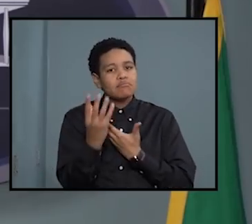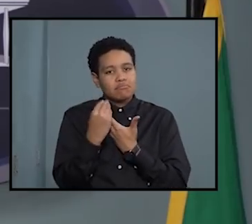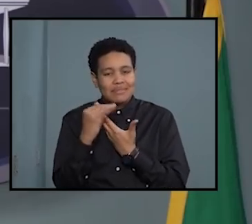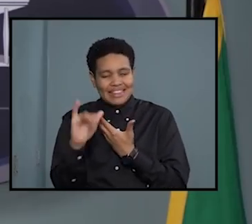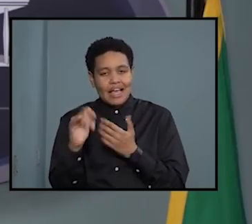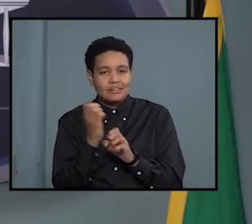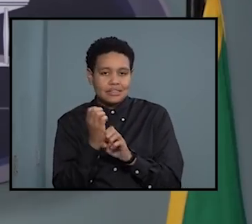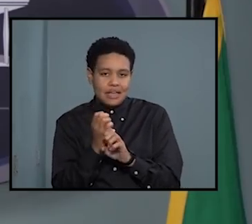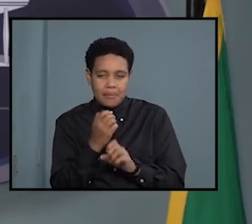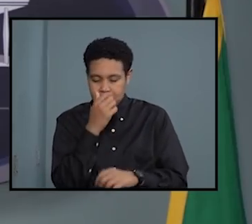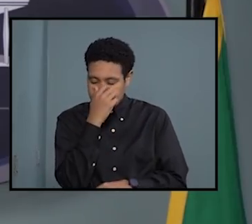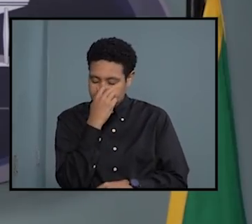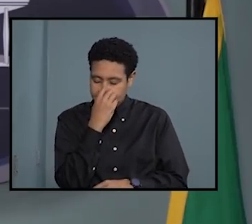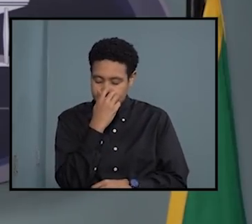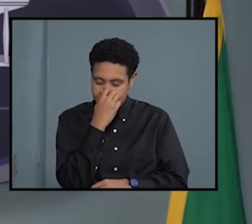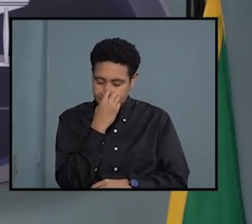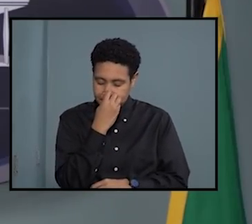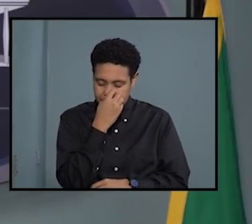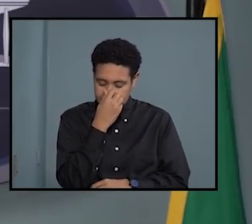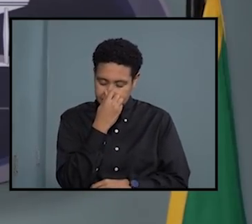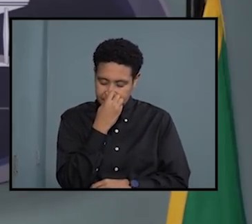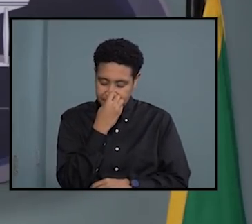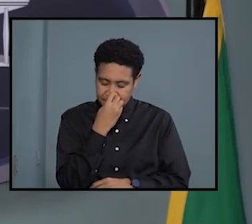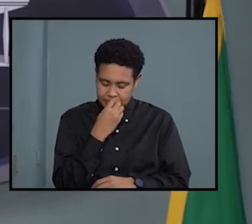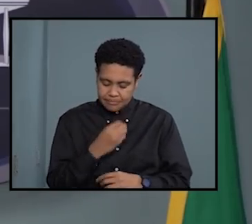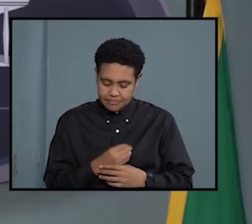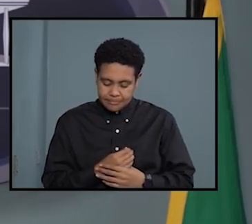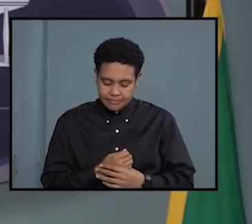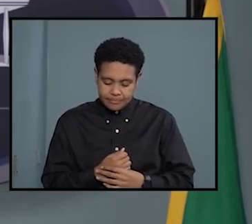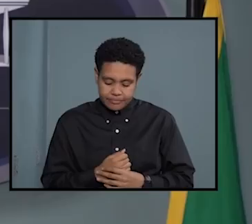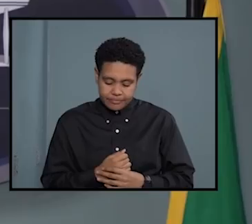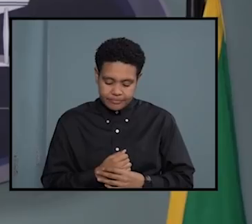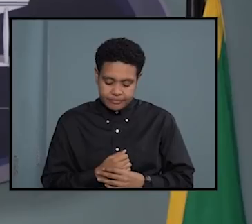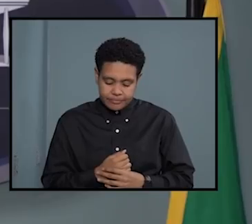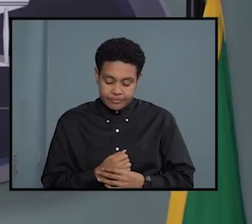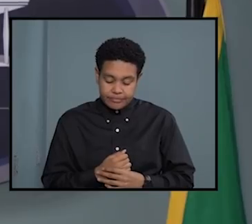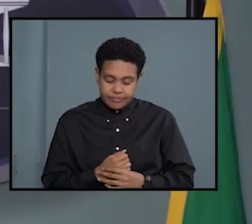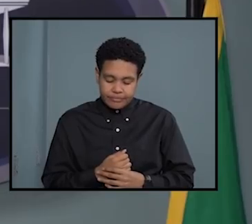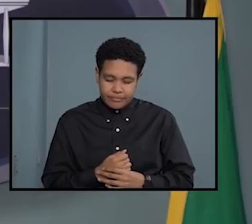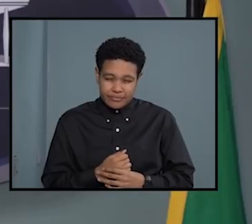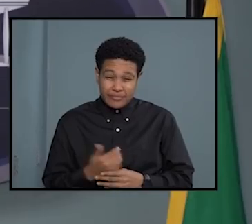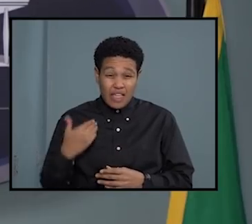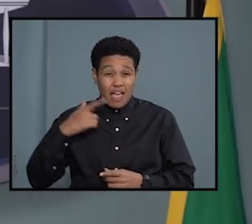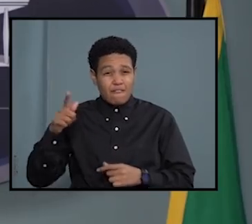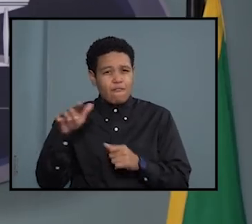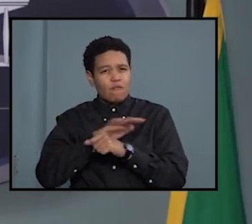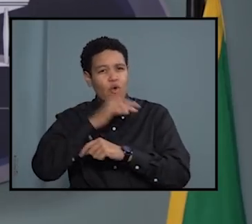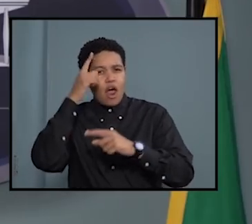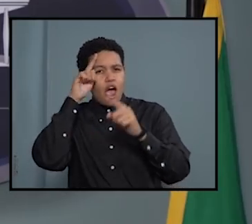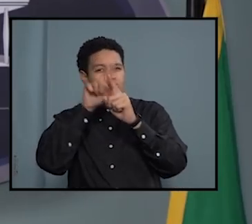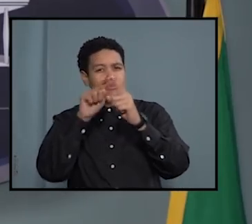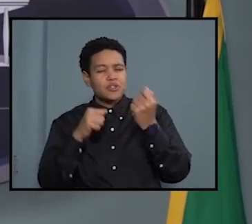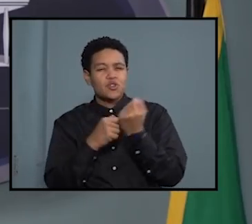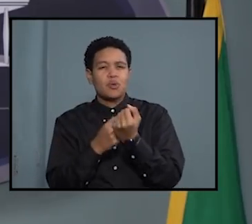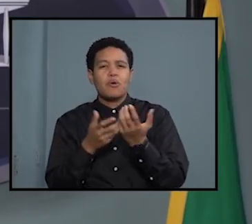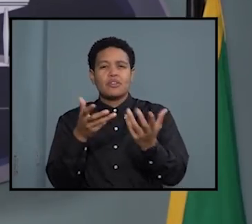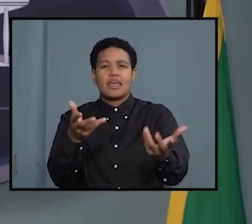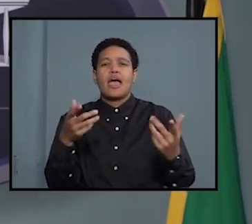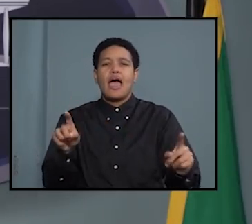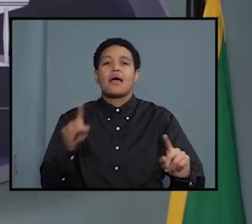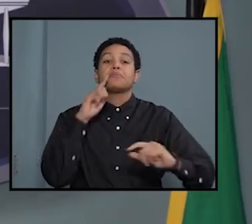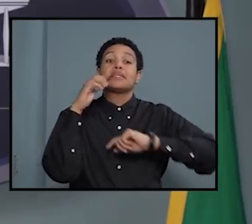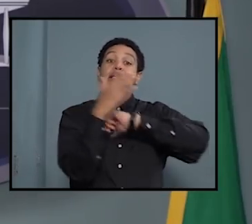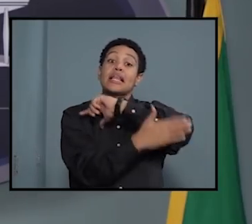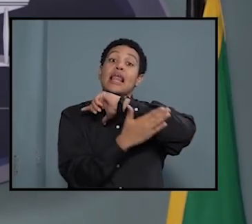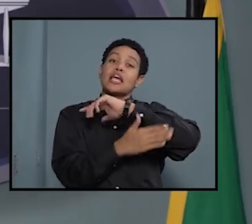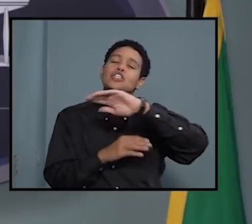in this assessment. And this has their full agreement and support. The National